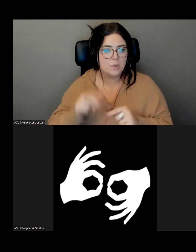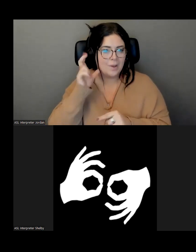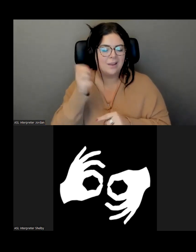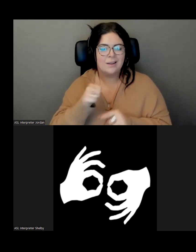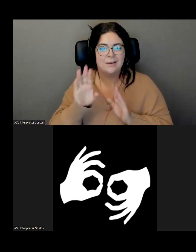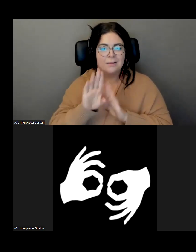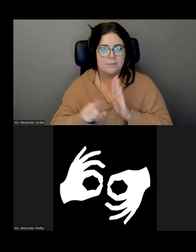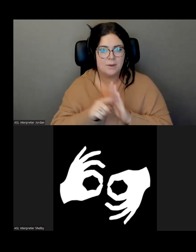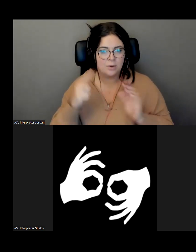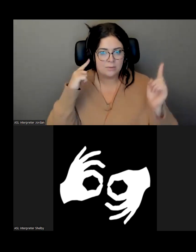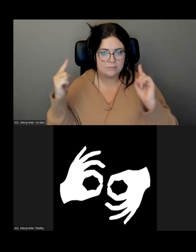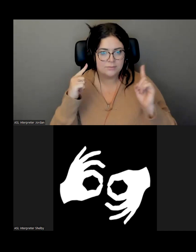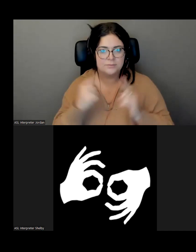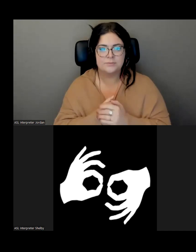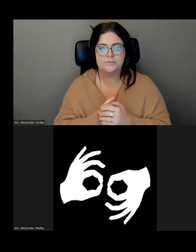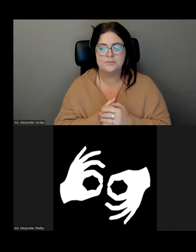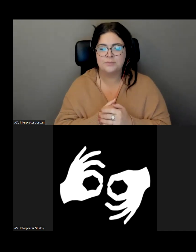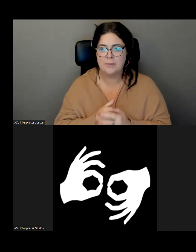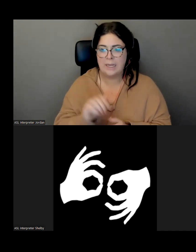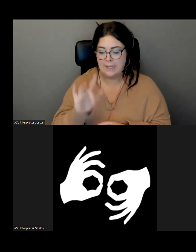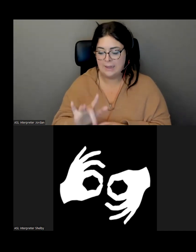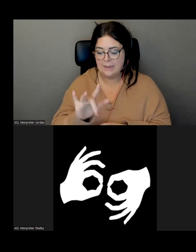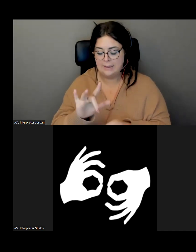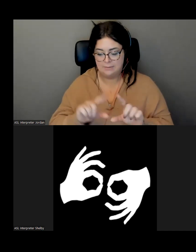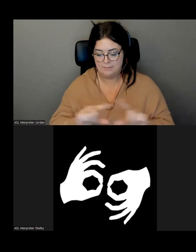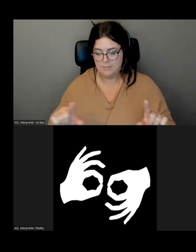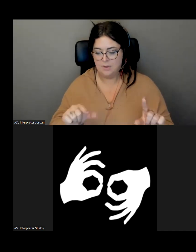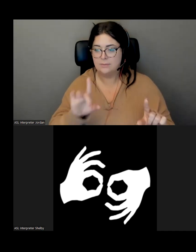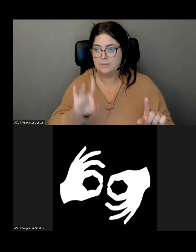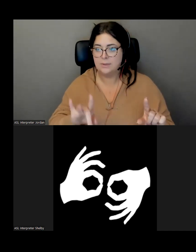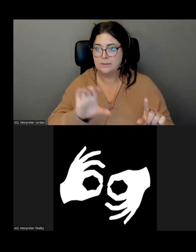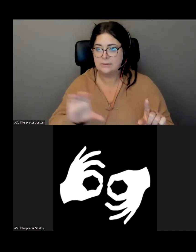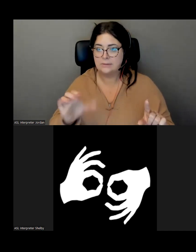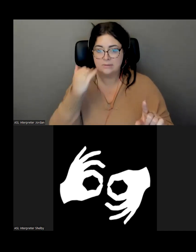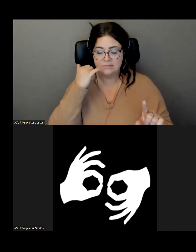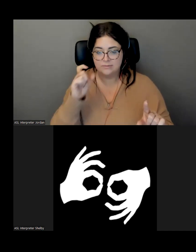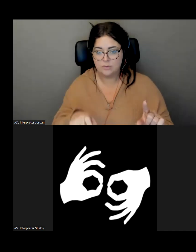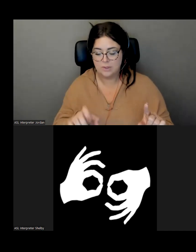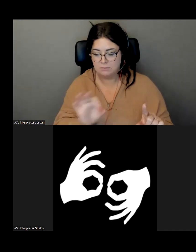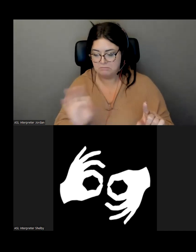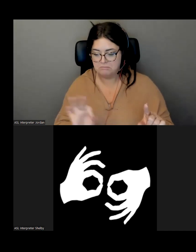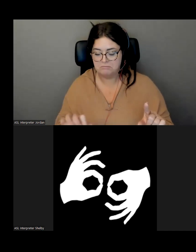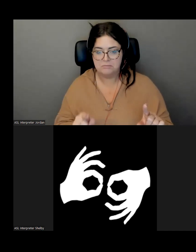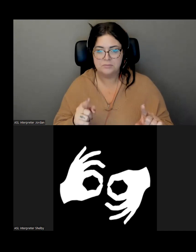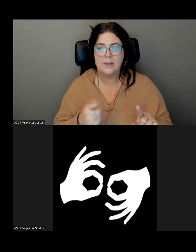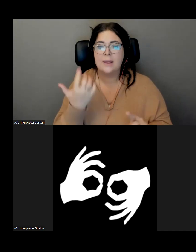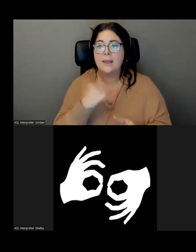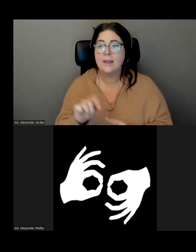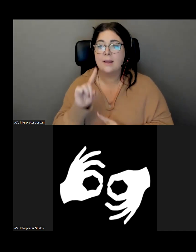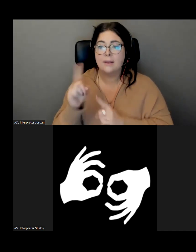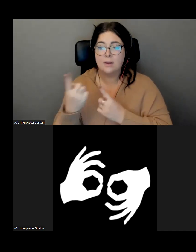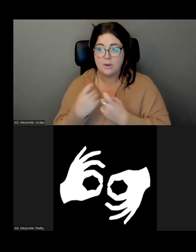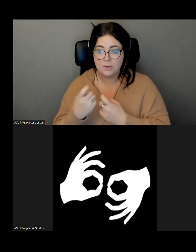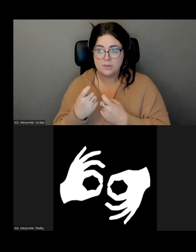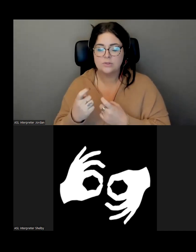outside noise. Click on the closed captioning button on the bottom of the screen if you need it. Please place your questions and comments in the chat.